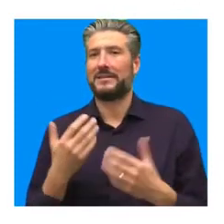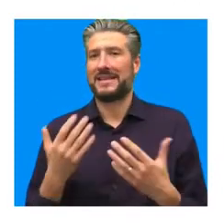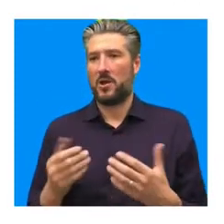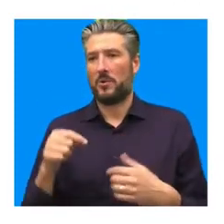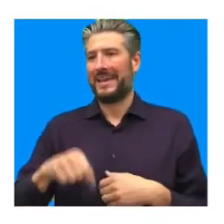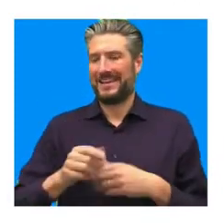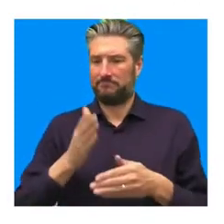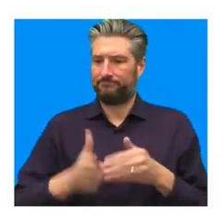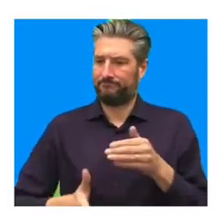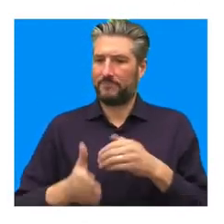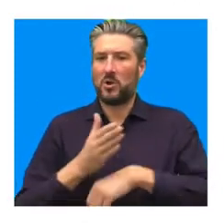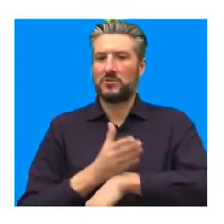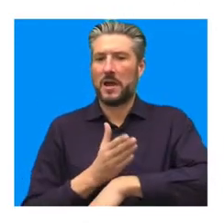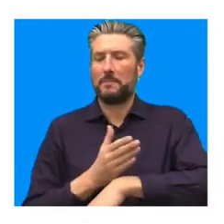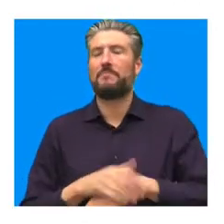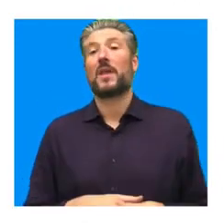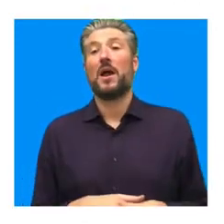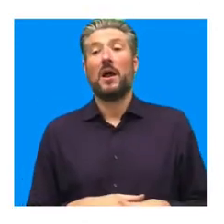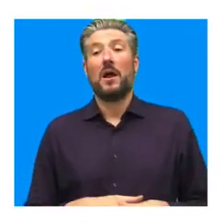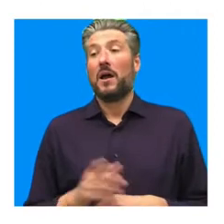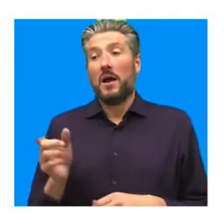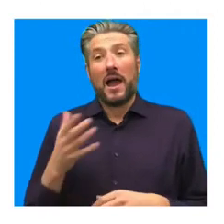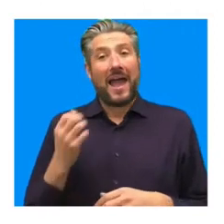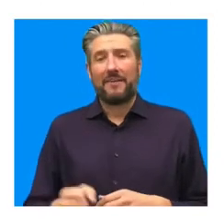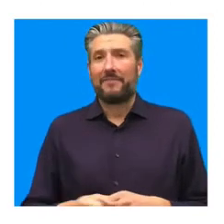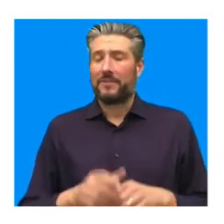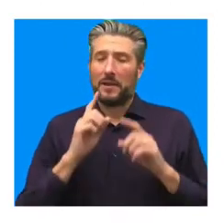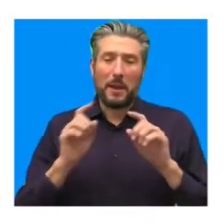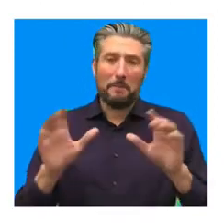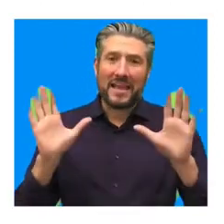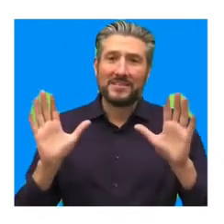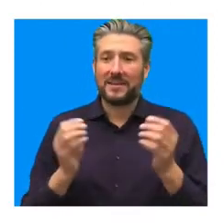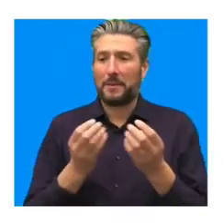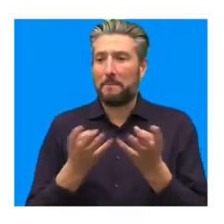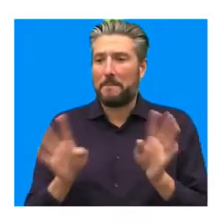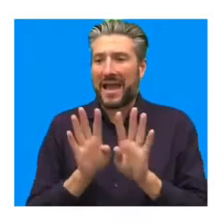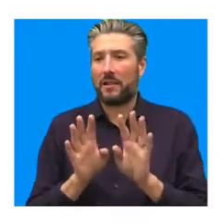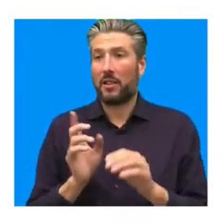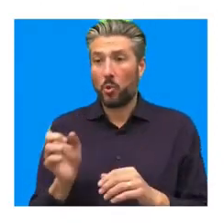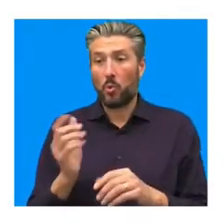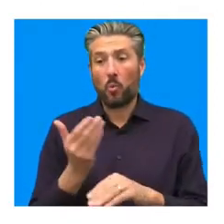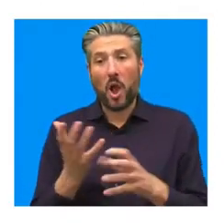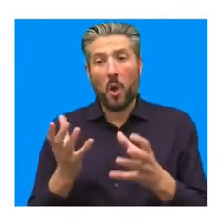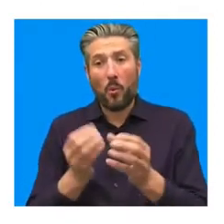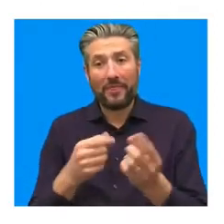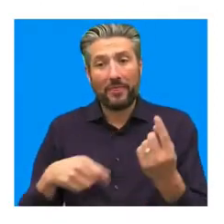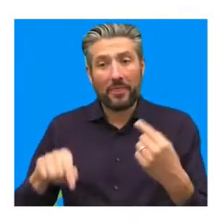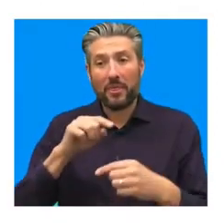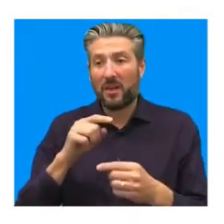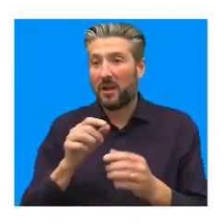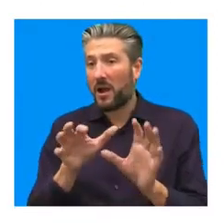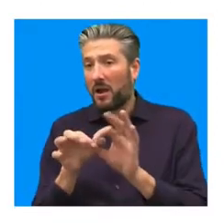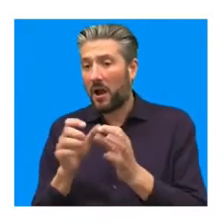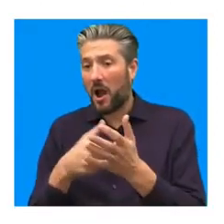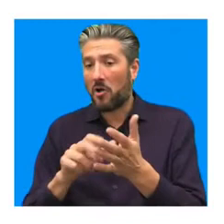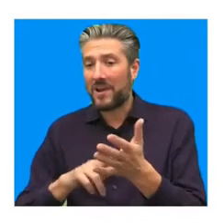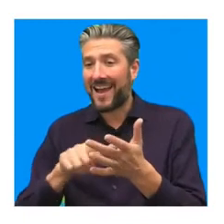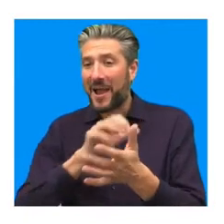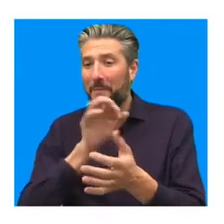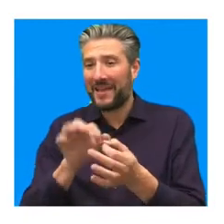another amazing panel. I don't quite know how you pull it in. These are all the people you work with through the RNIB, I guess, is it? I think they're kind enough to work with